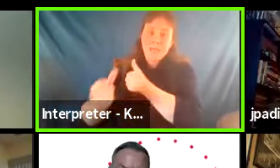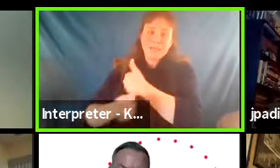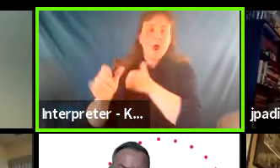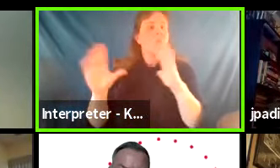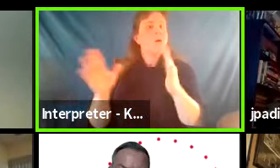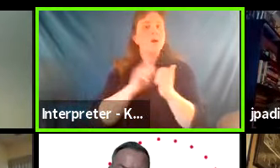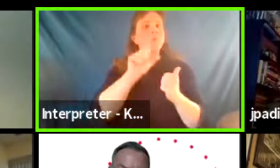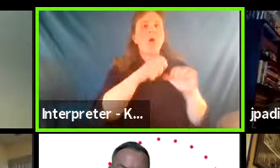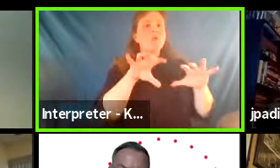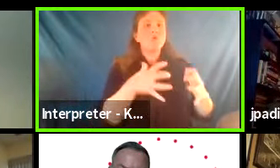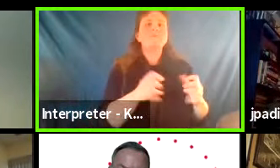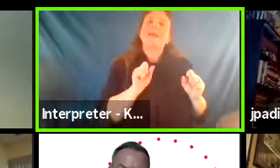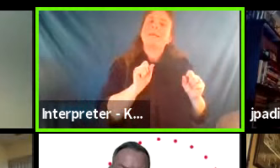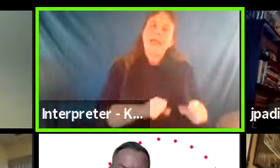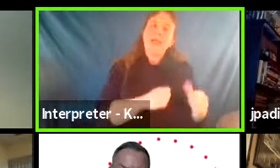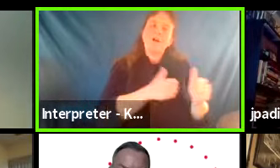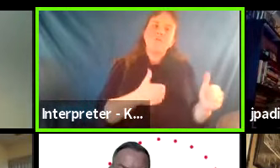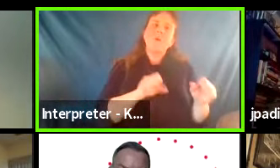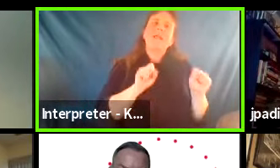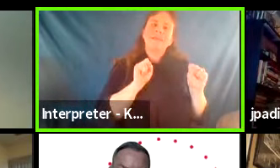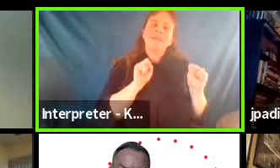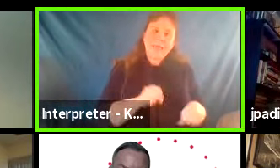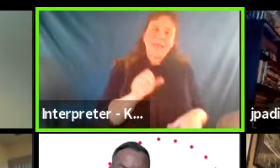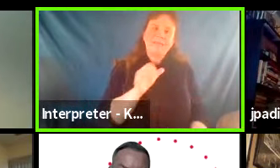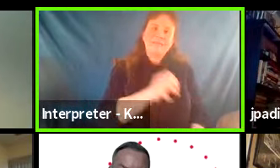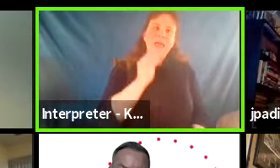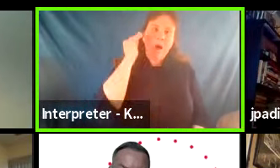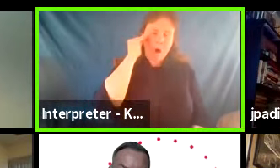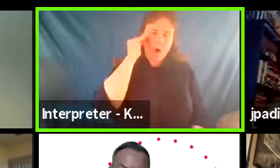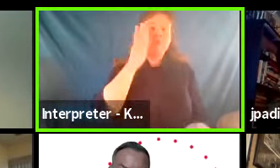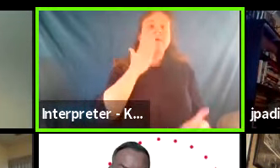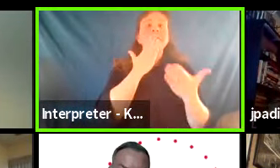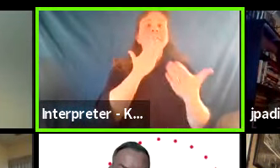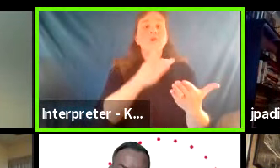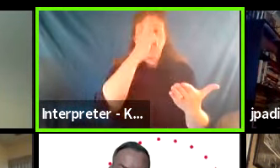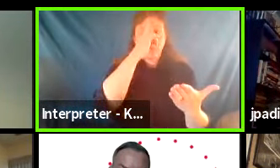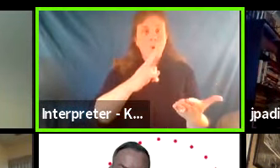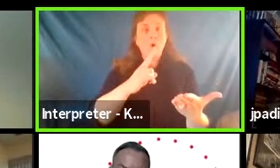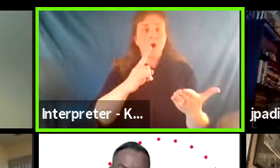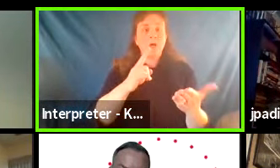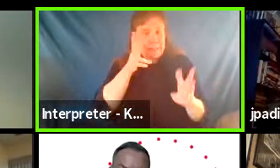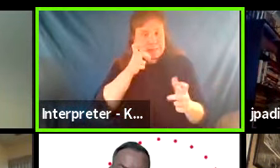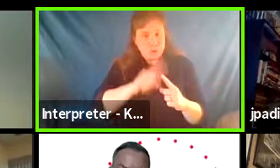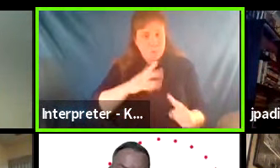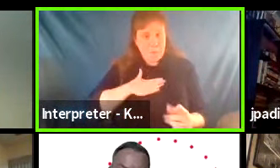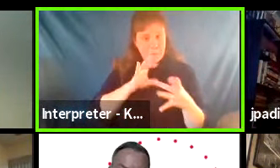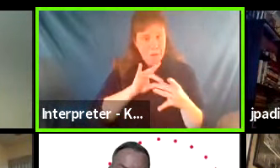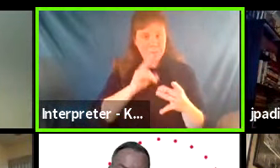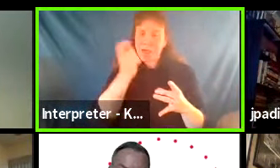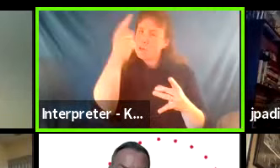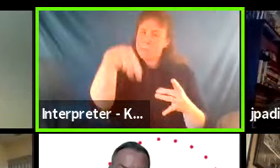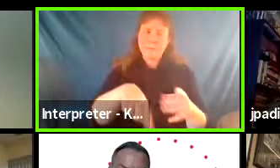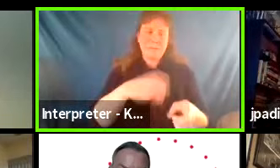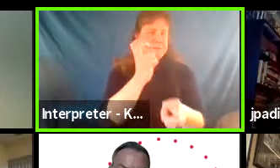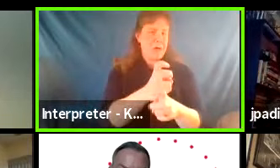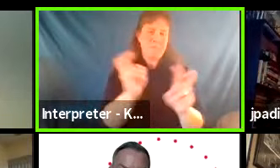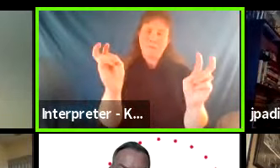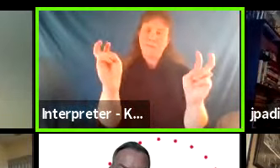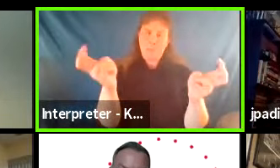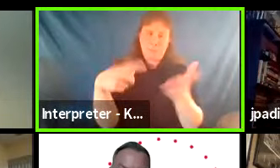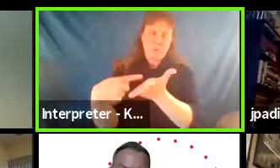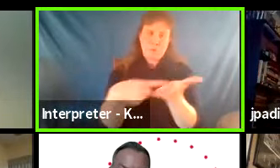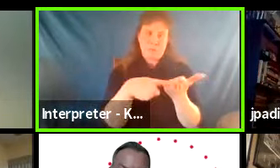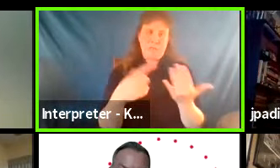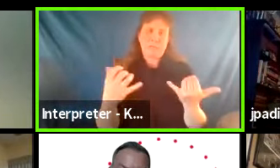it, and being able to stay at home safely in place. So thank you. I realize it's a very tough topic to be discussing right